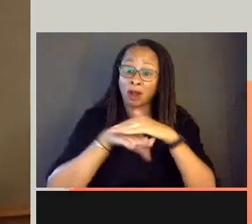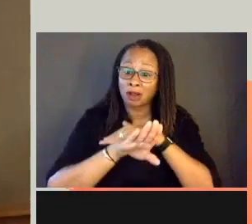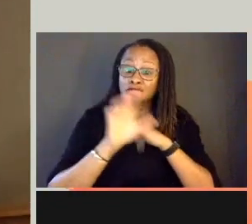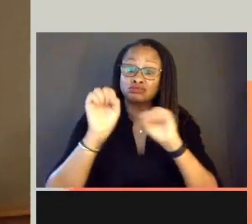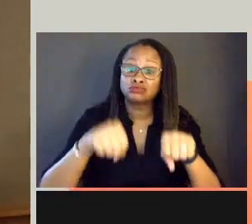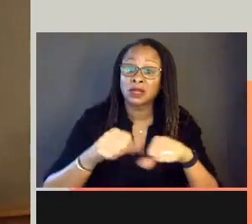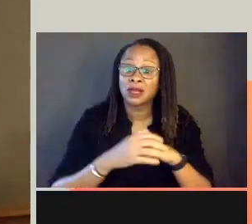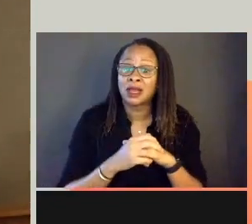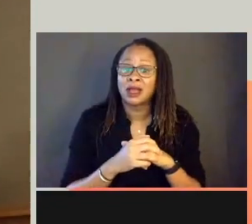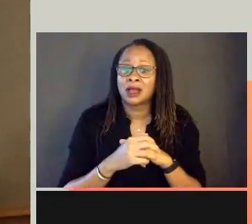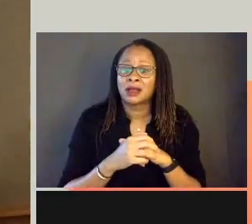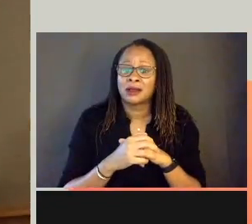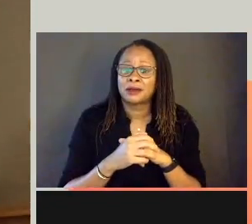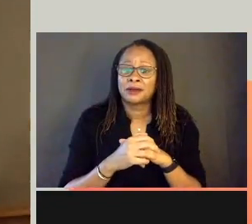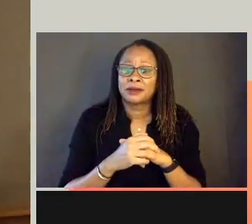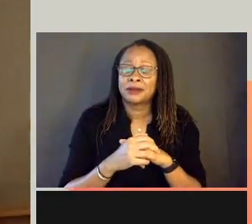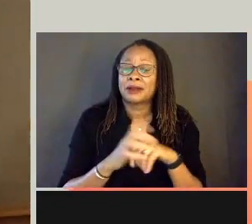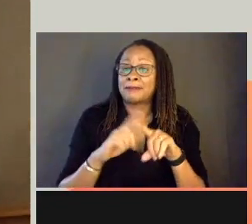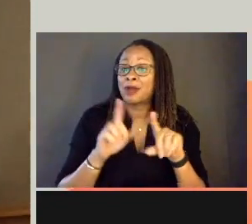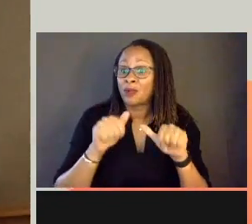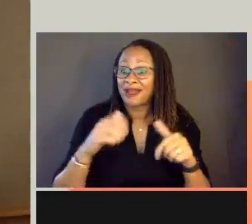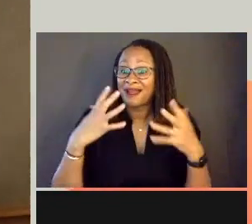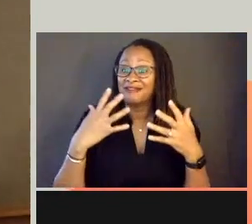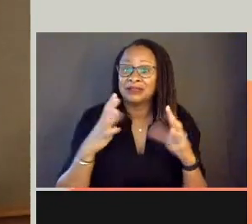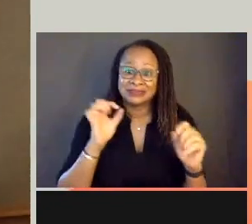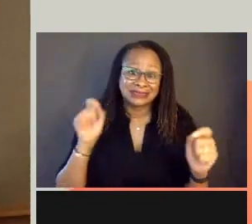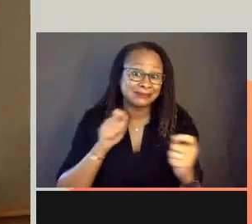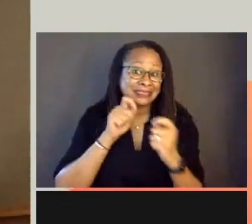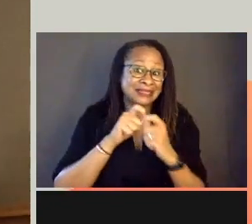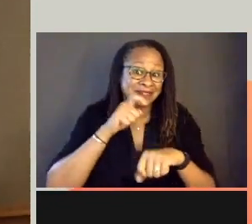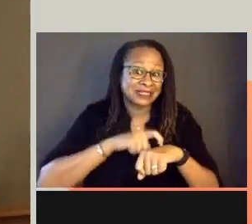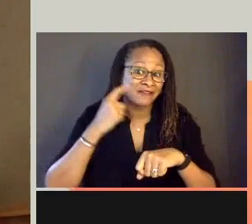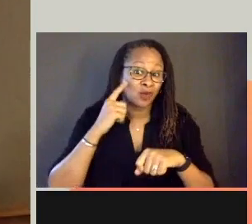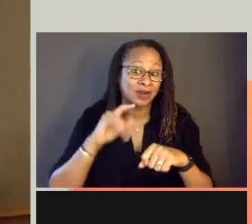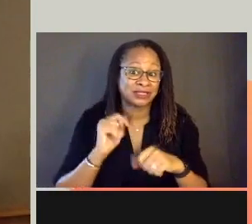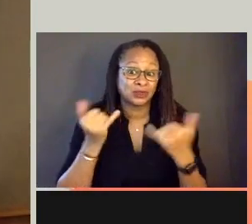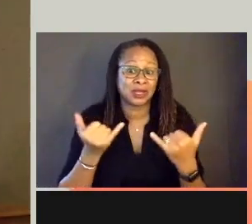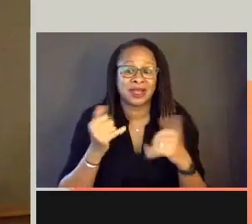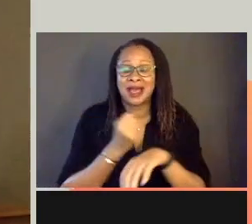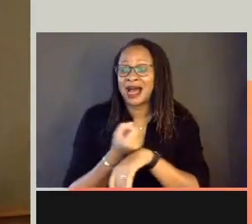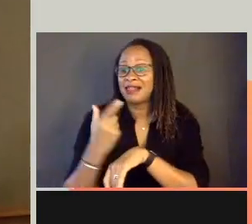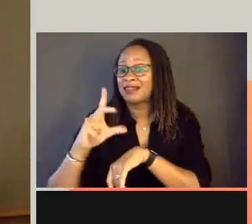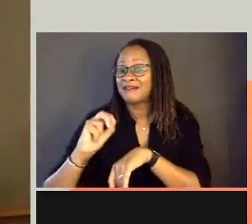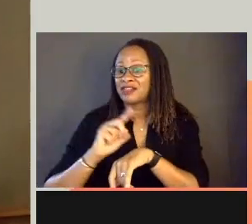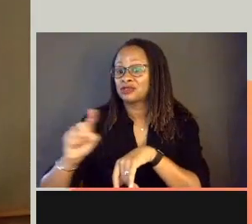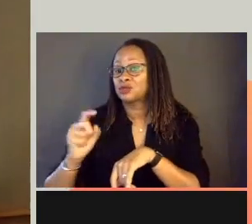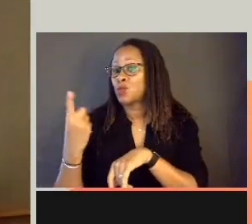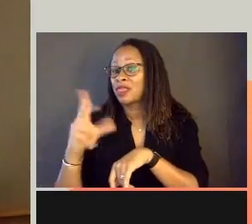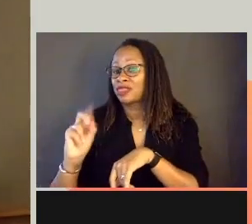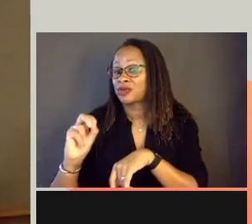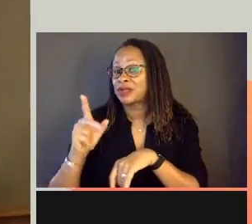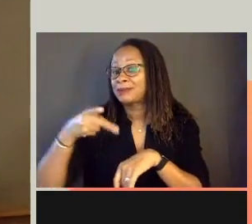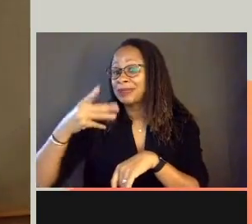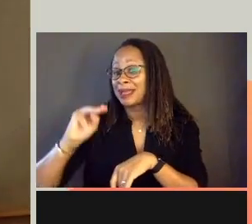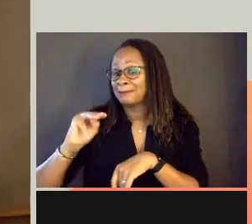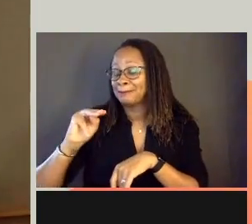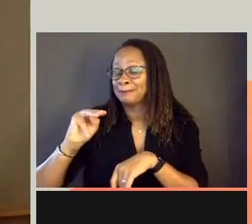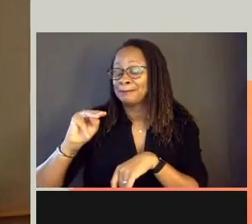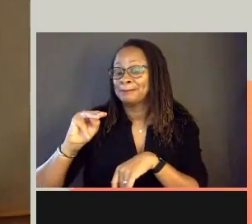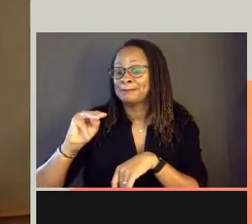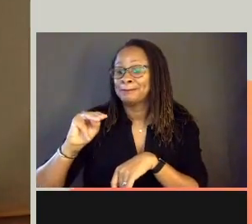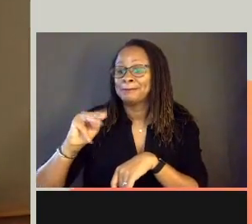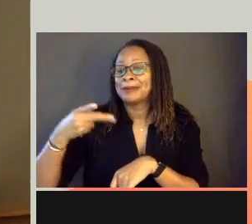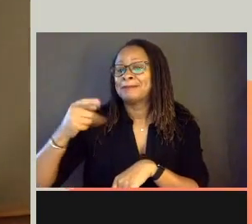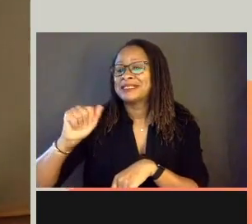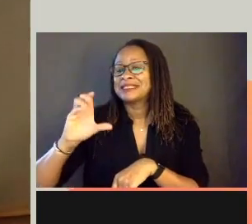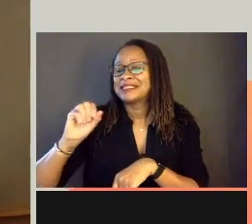we definitely have some dedicated time for it today from 11:30 to 1:30 p.m. Pacific. And just